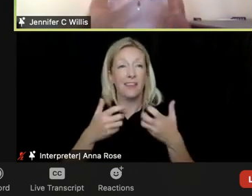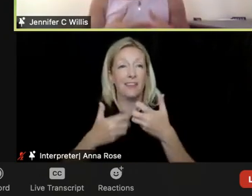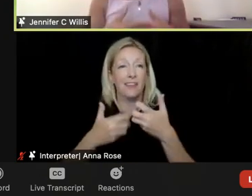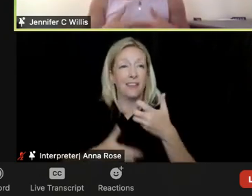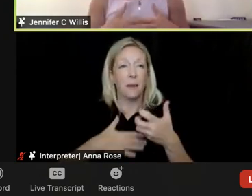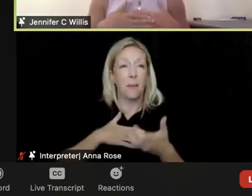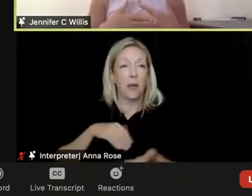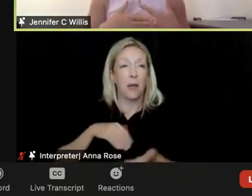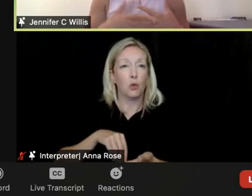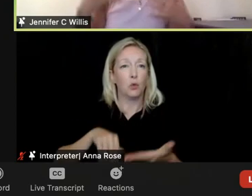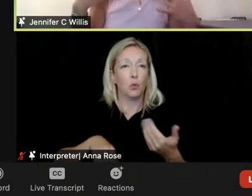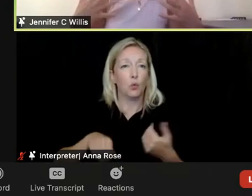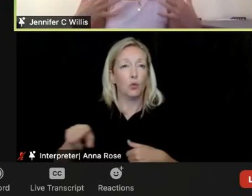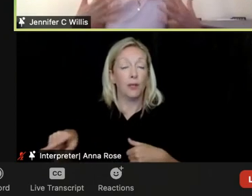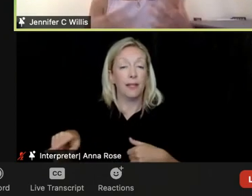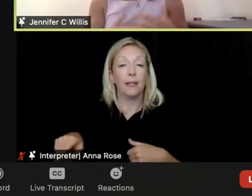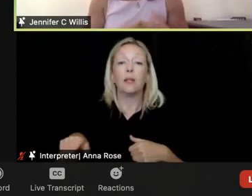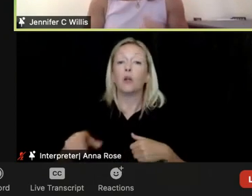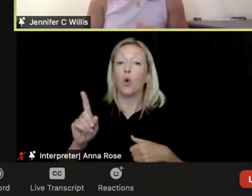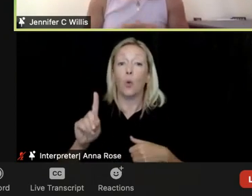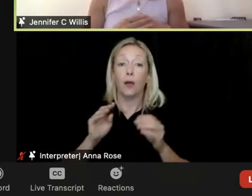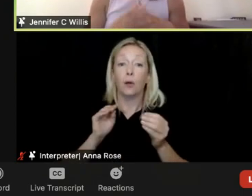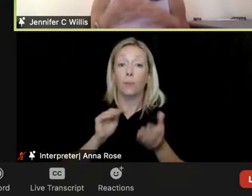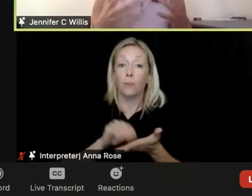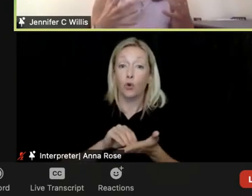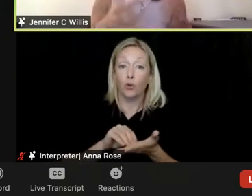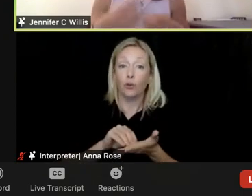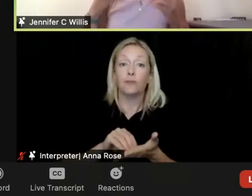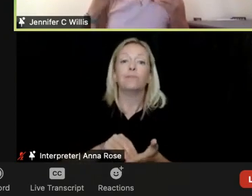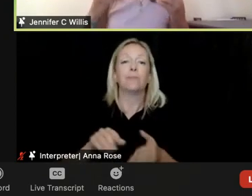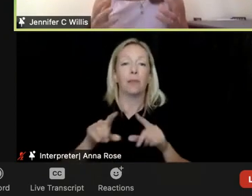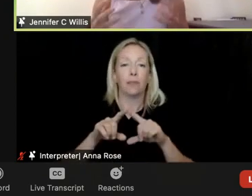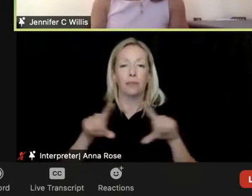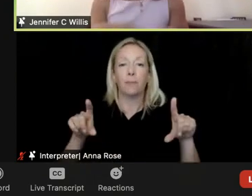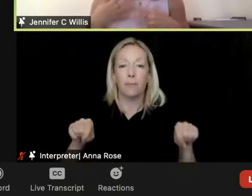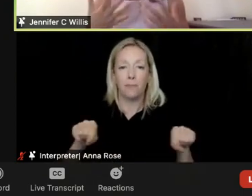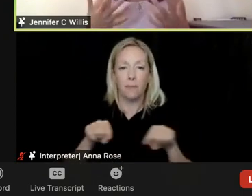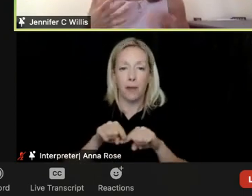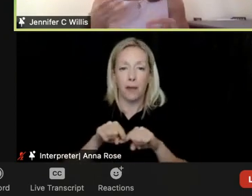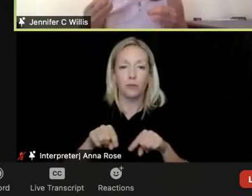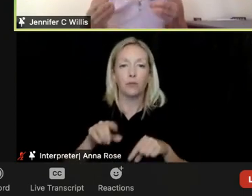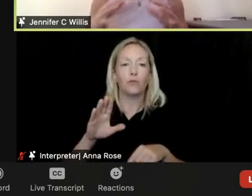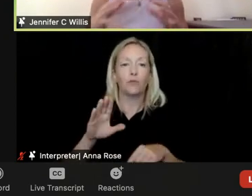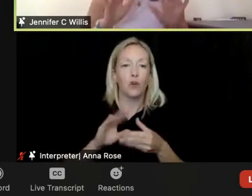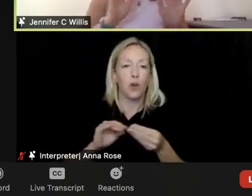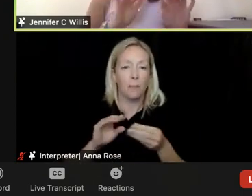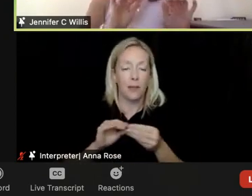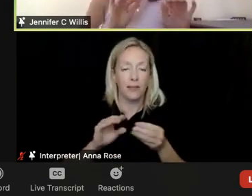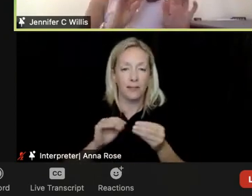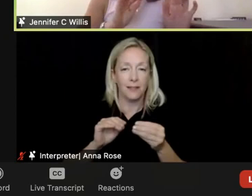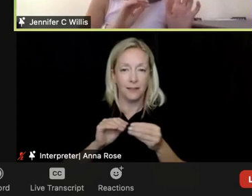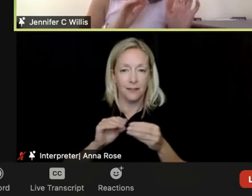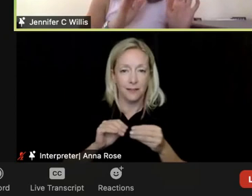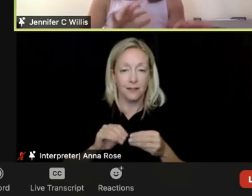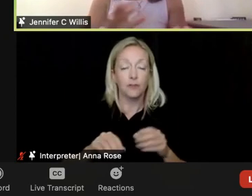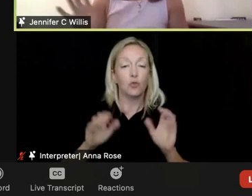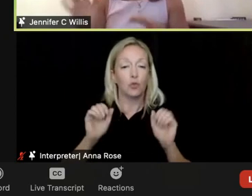maybe your student does something that's different or very specific that you want to highlight for the team, for the family, to show the